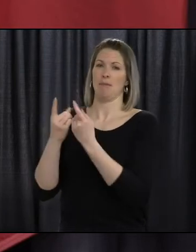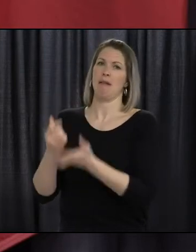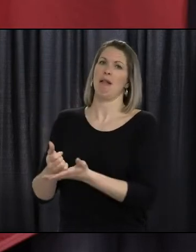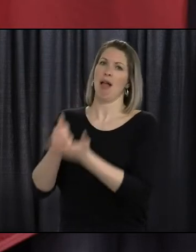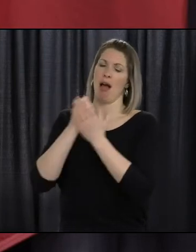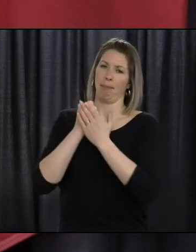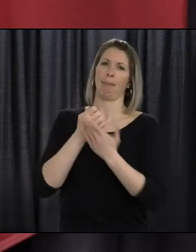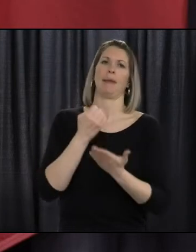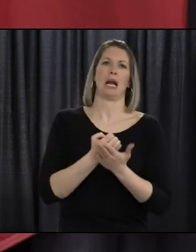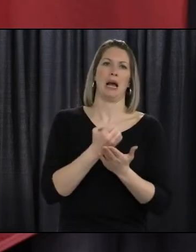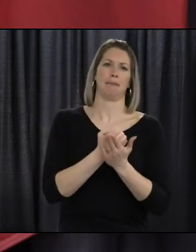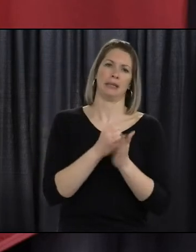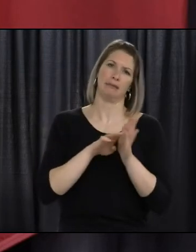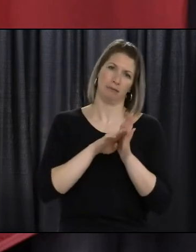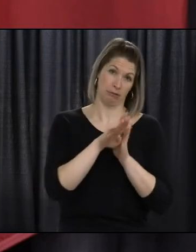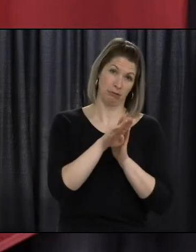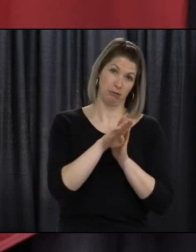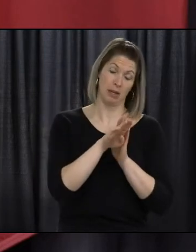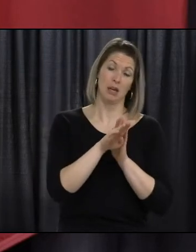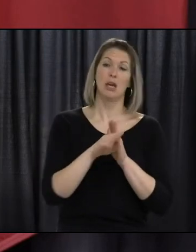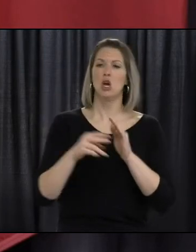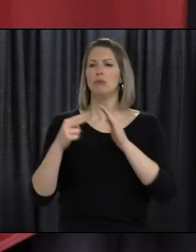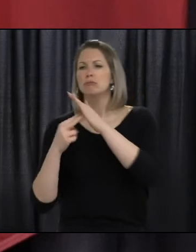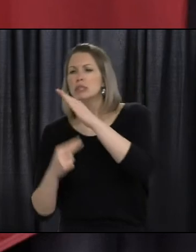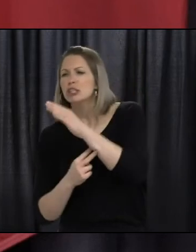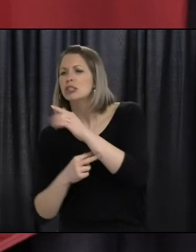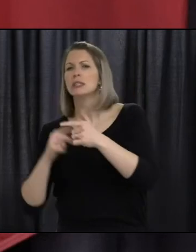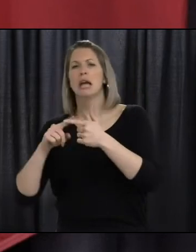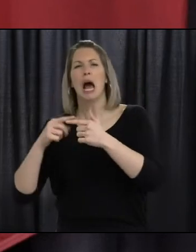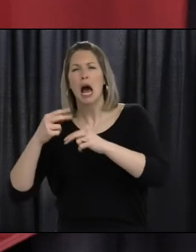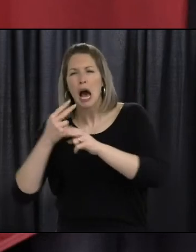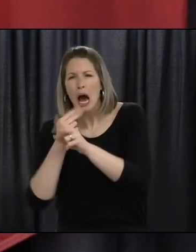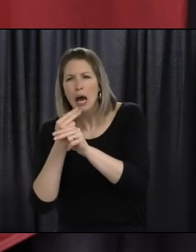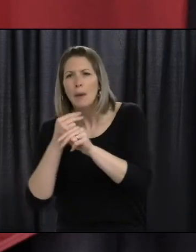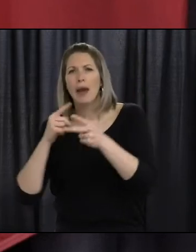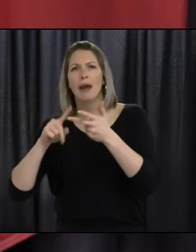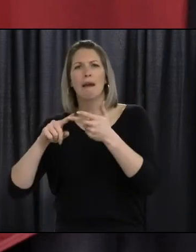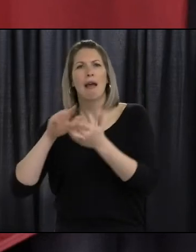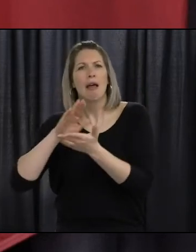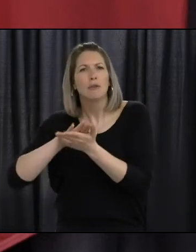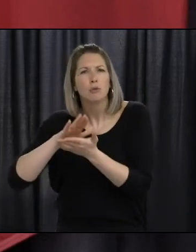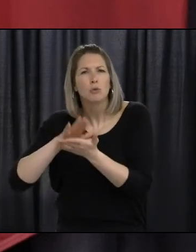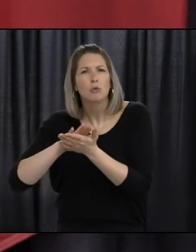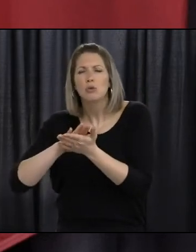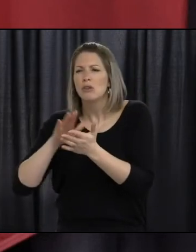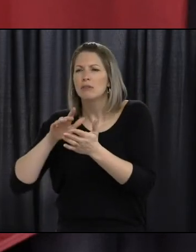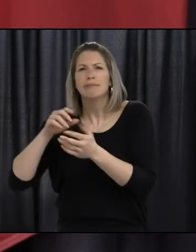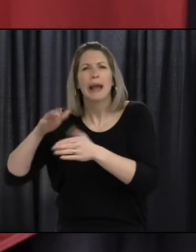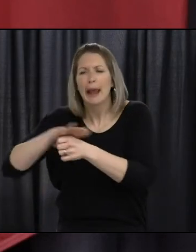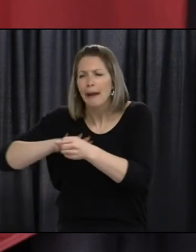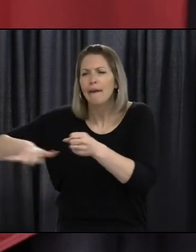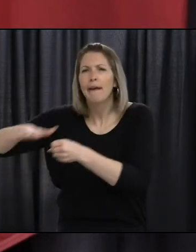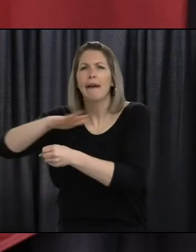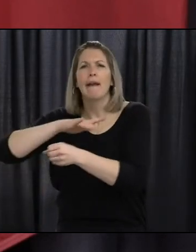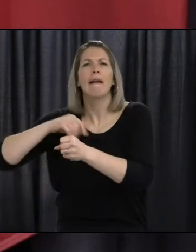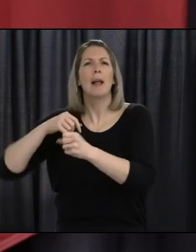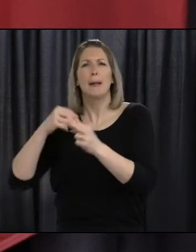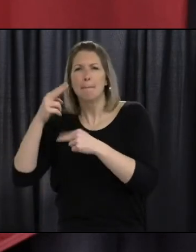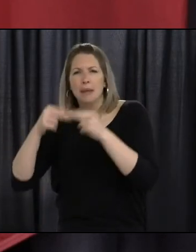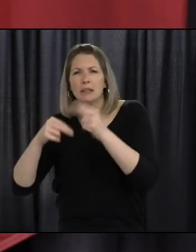ever, investments in improving highways and bridges and construction of new schools, health facilities around our province, this will